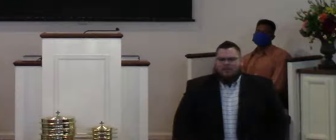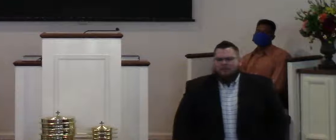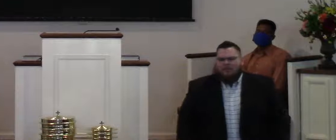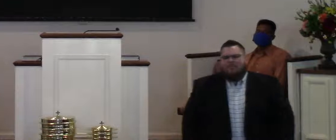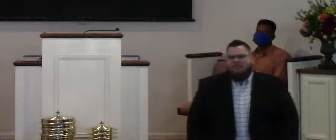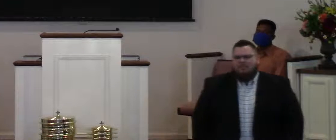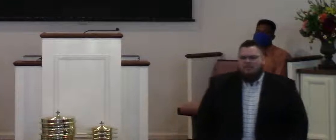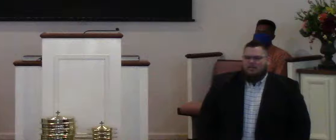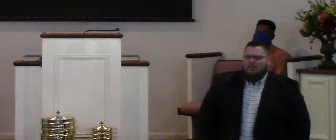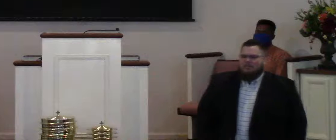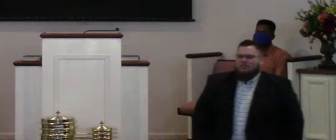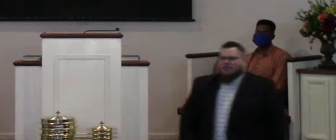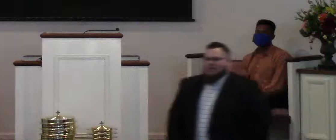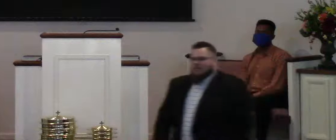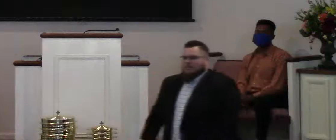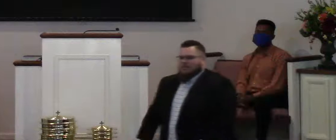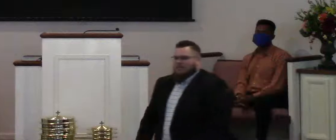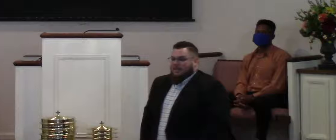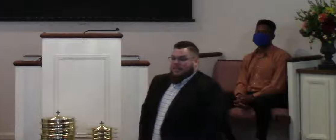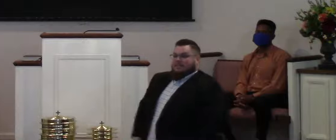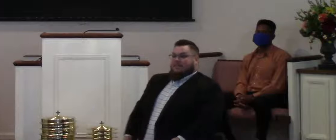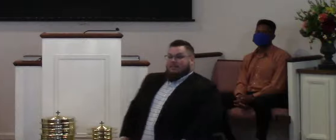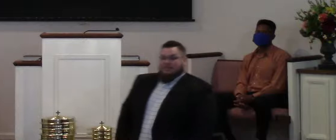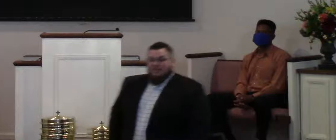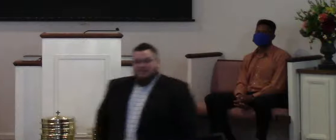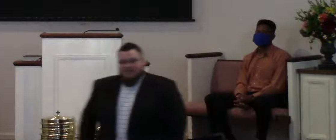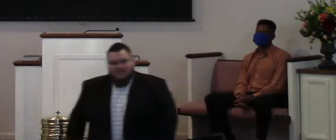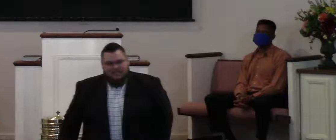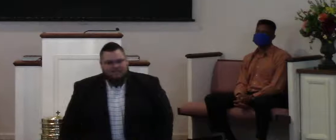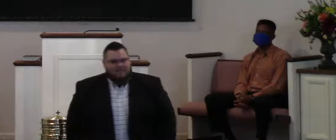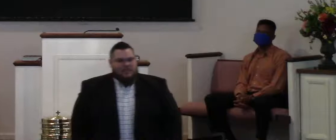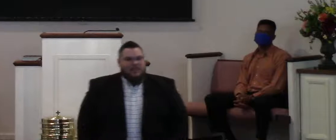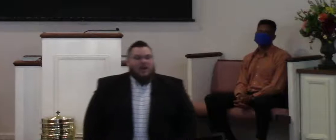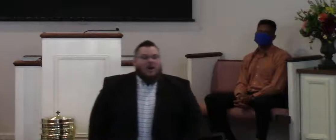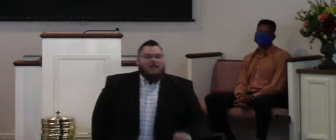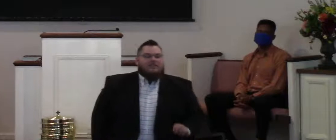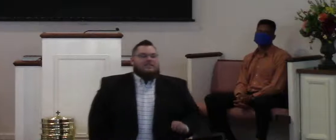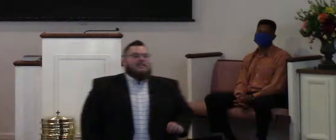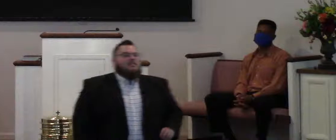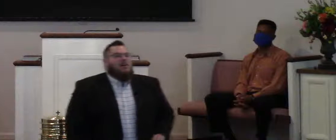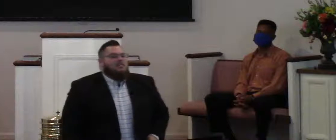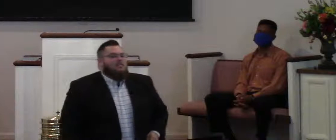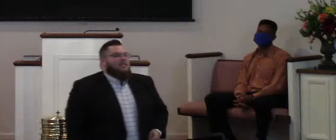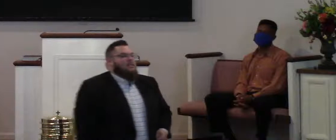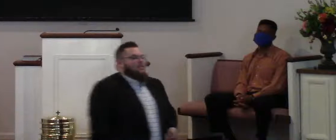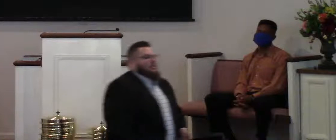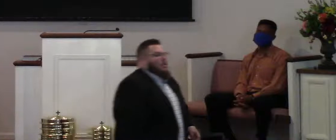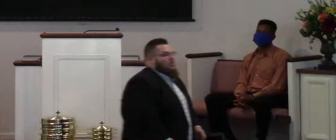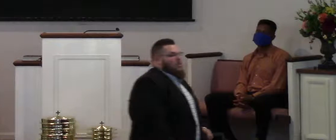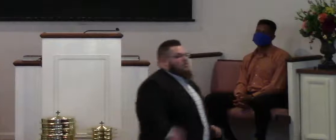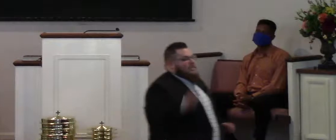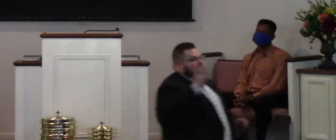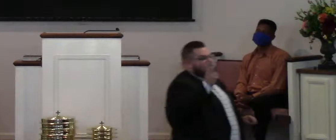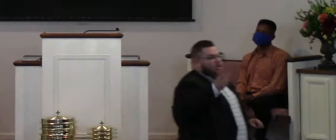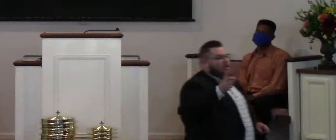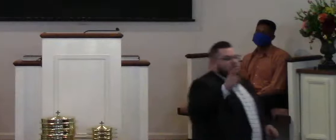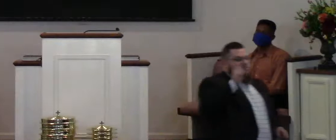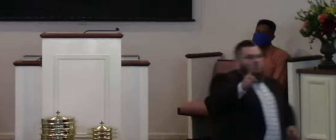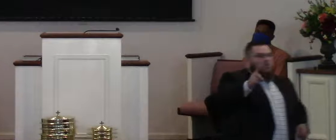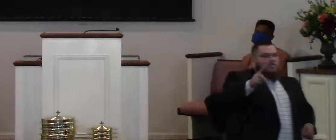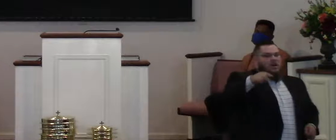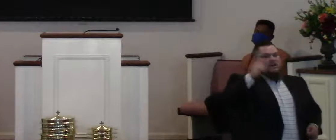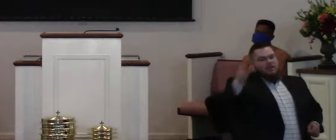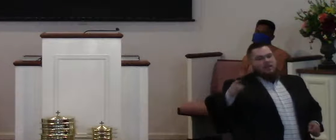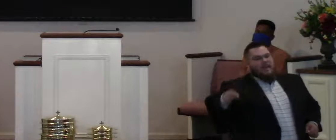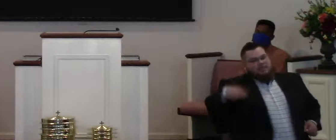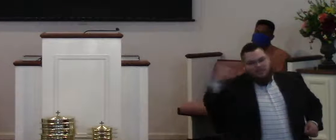reading people's lips because I can't see anybody's lips these days. All right, let's sing a song. Somebody tell me a song. We're going to sing two songs,